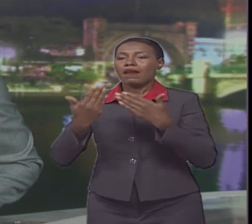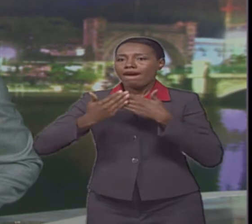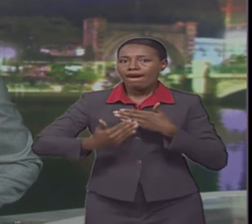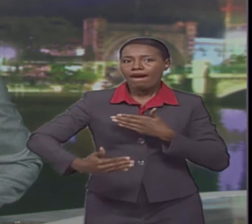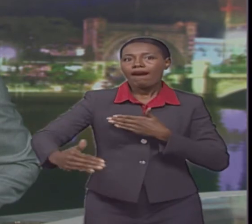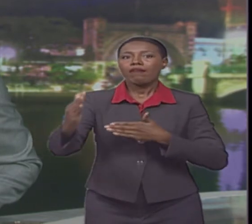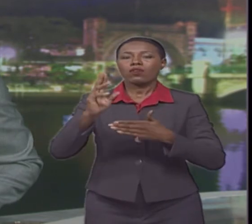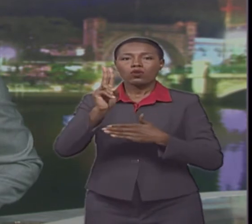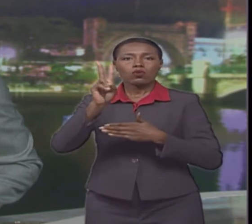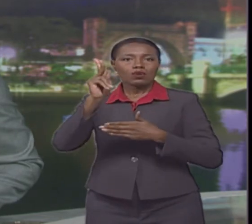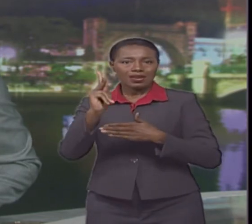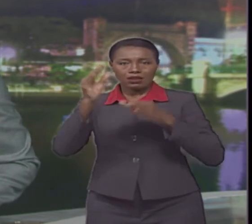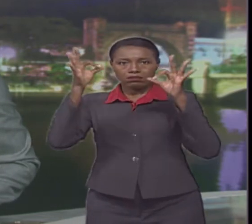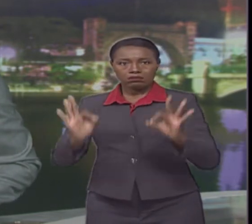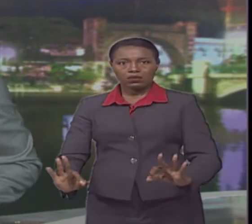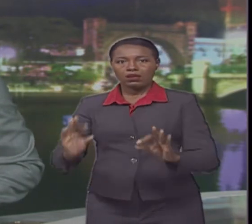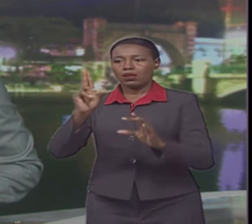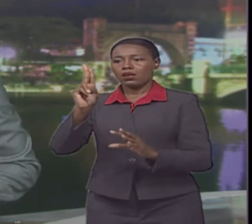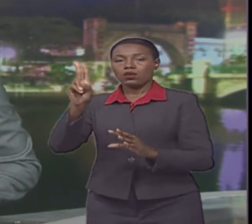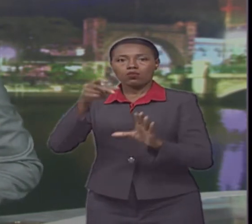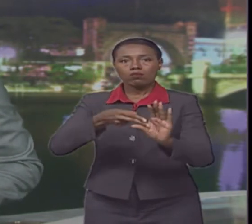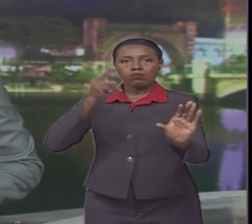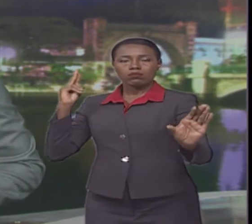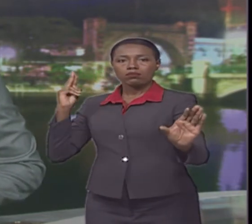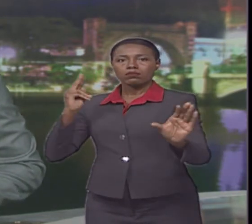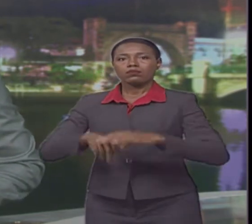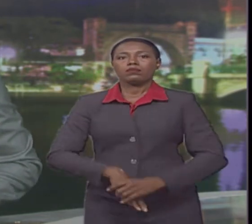United Kingdom's decision to withdraw from the European Union.